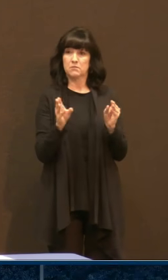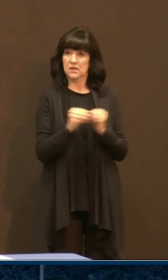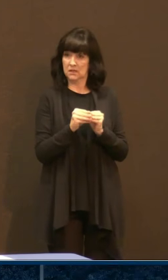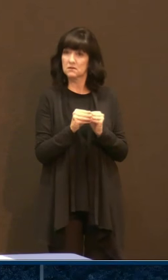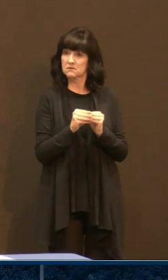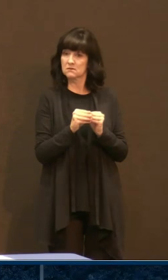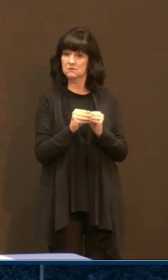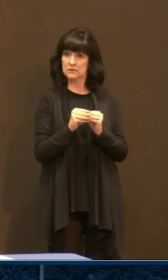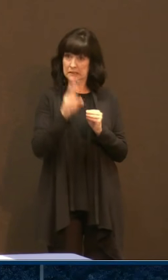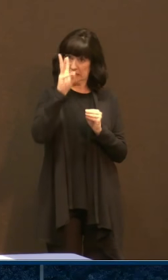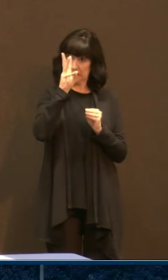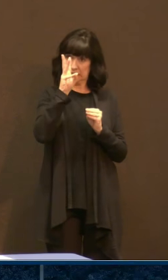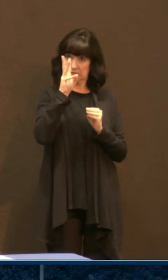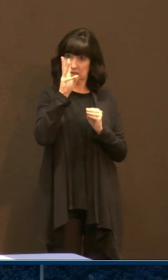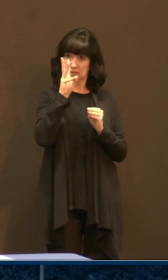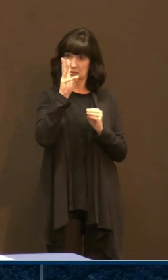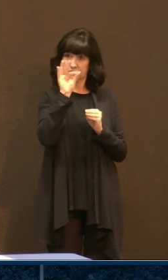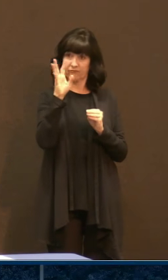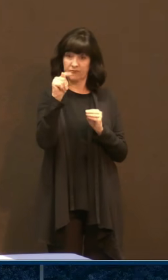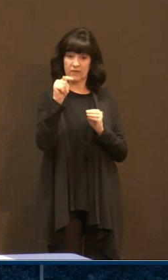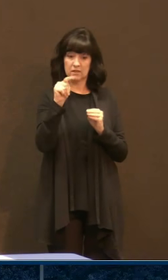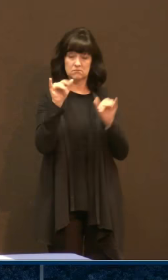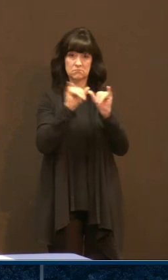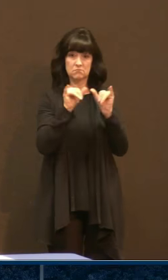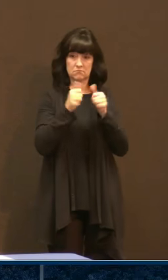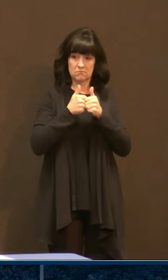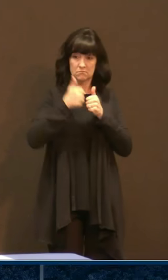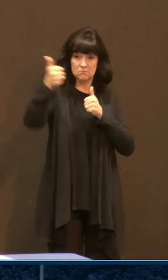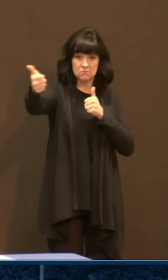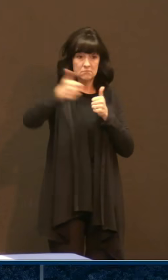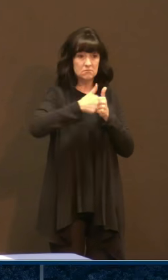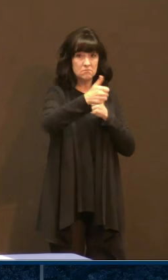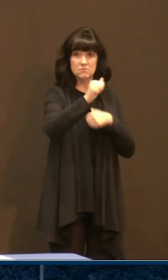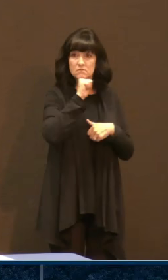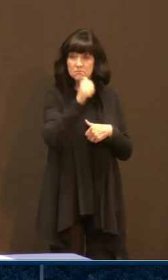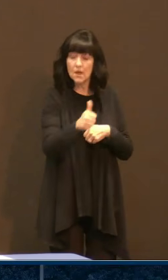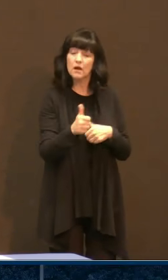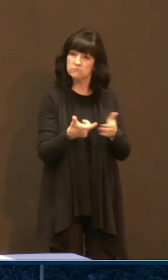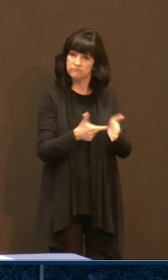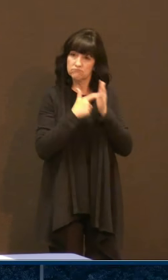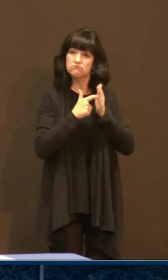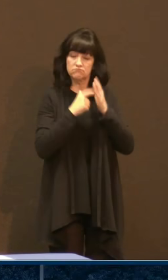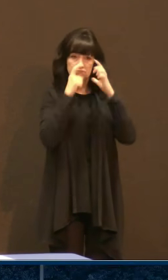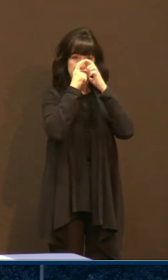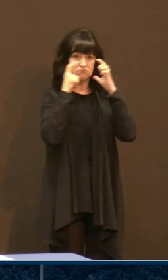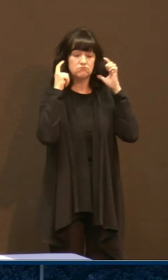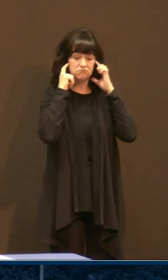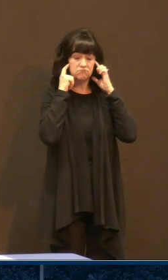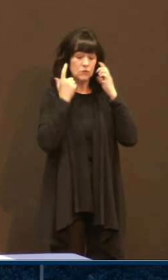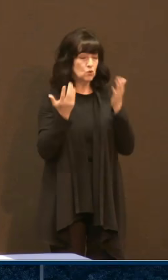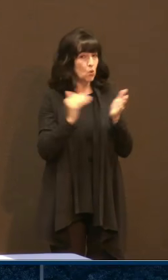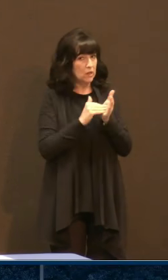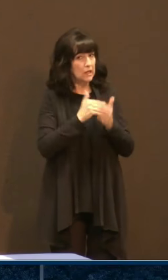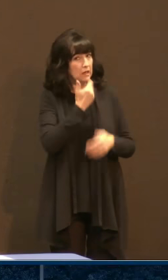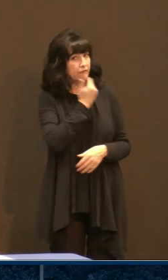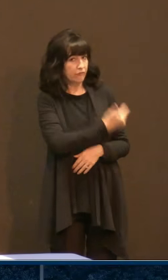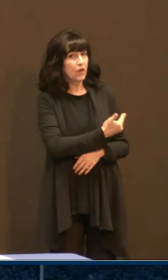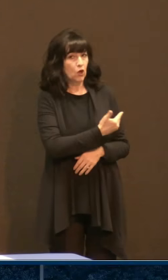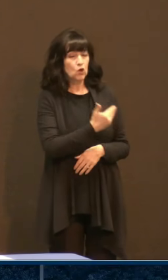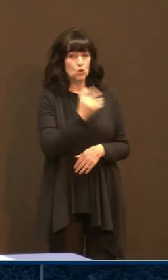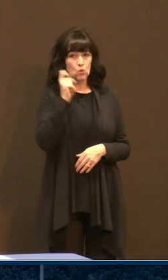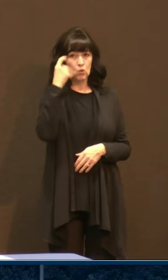apart, you need to wear a face covering. So again, thank you, Governor Carney, for signing that order